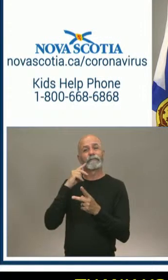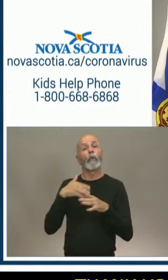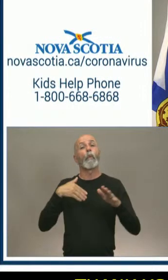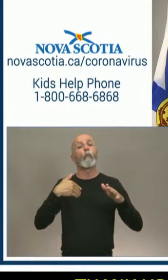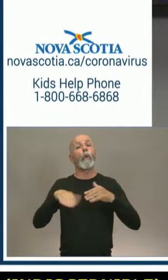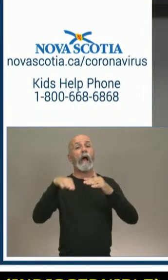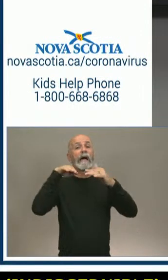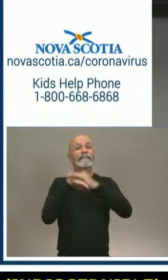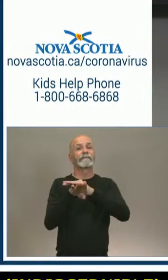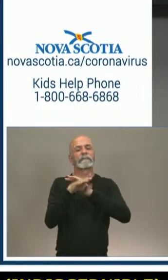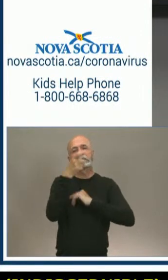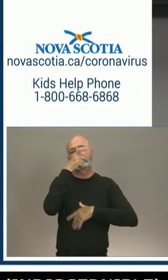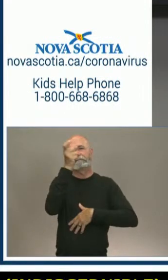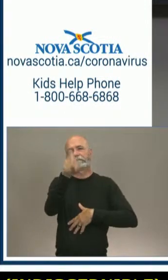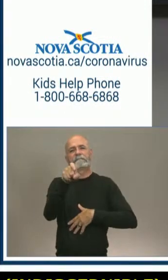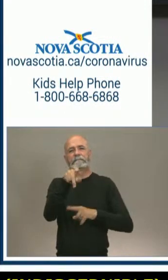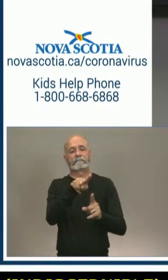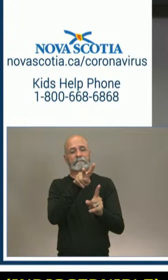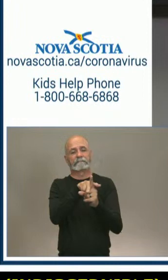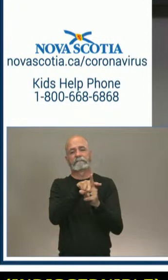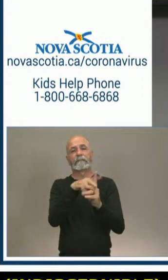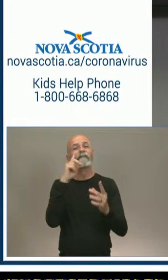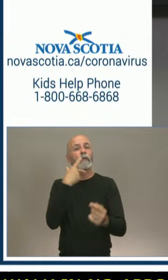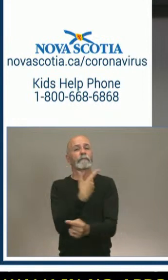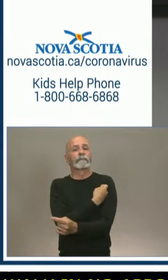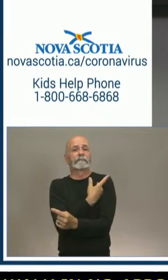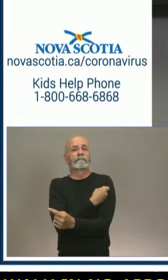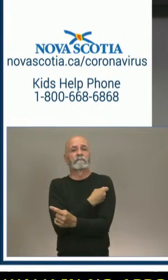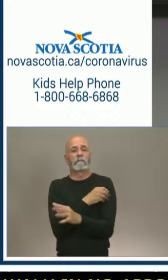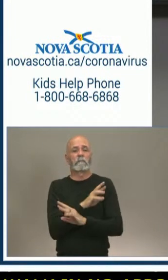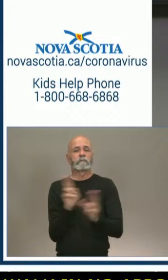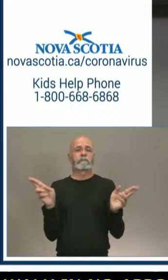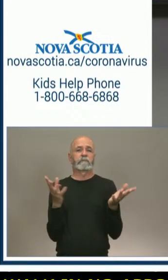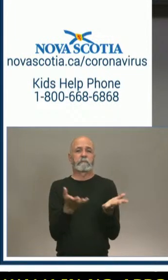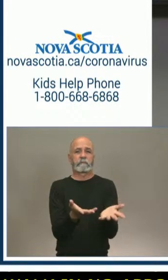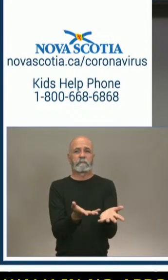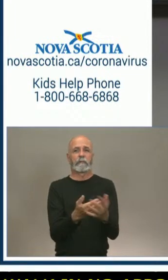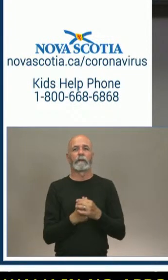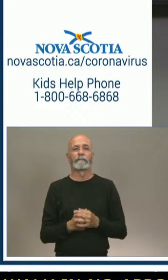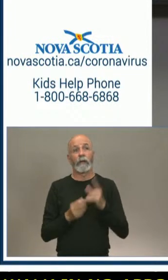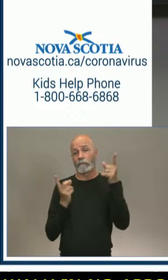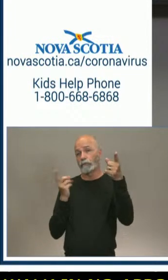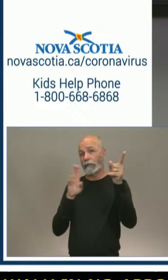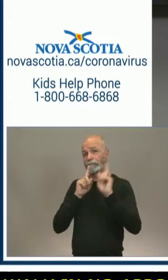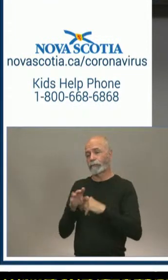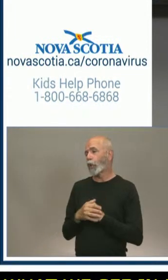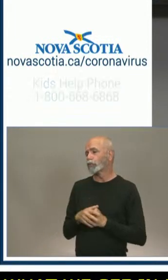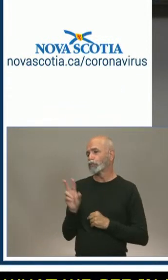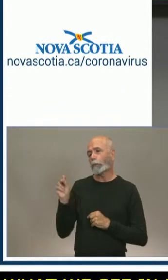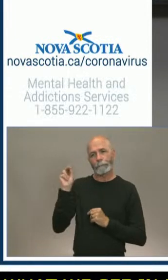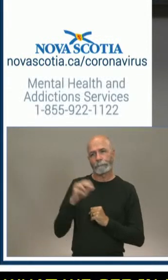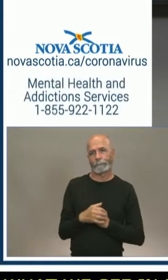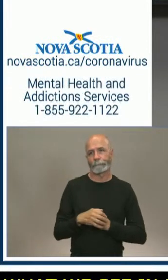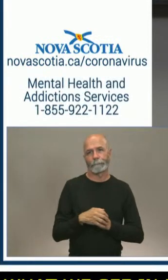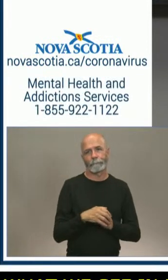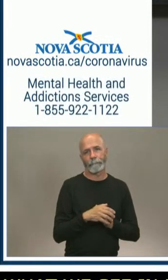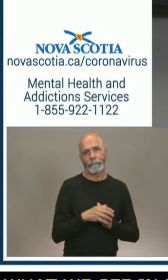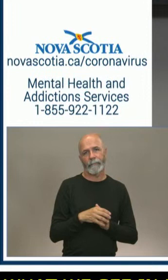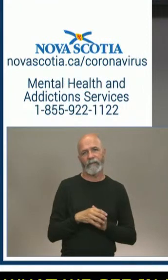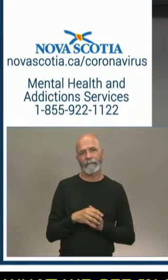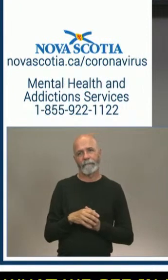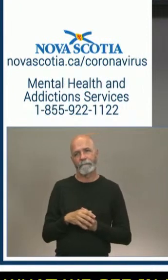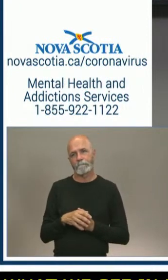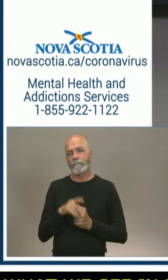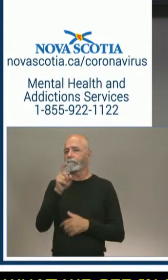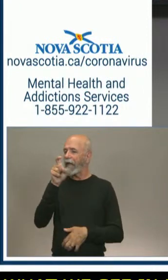No, absolutely not. One of the hallmarks, and I think it's success of our program, has been we have a central booking